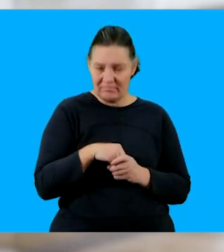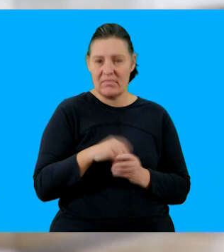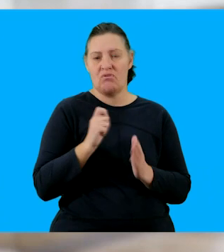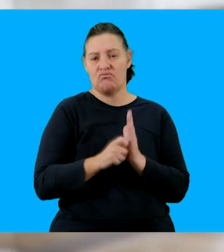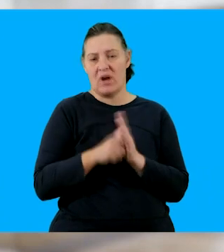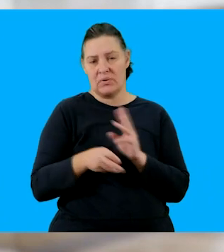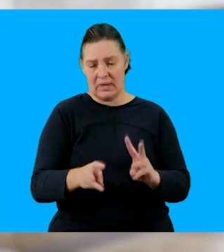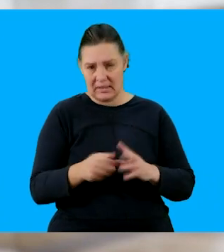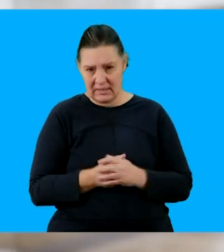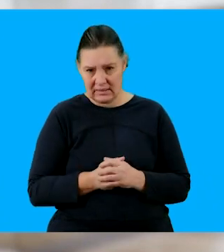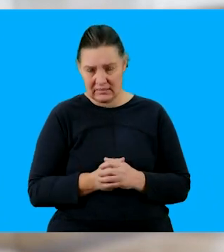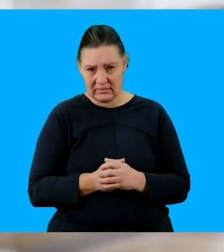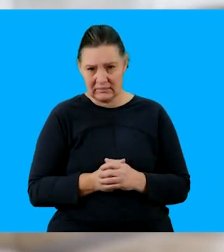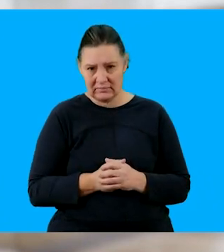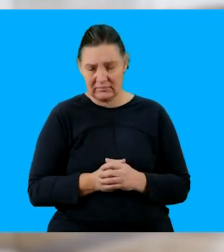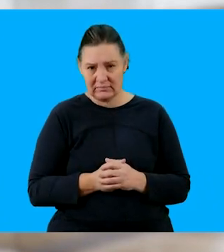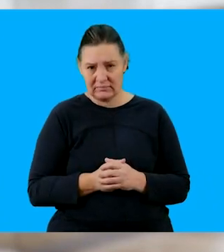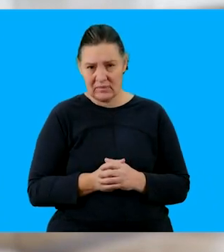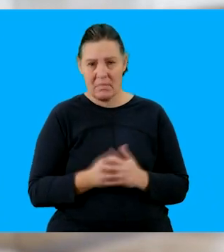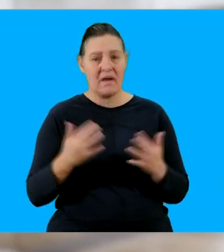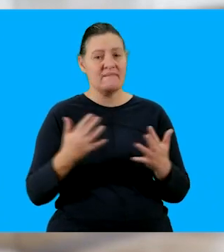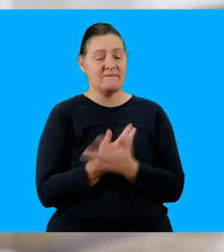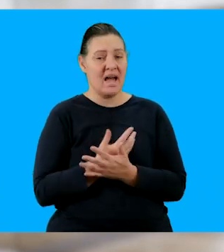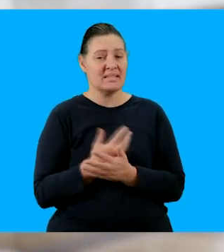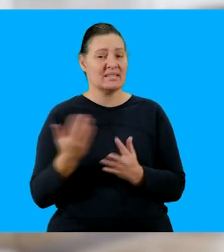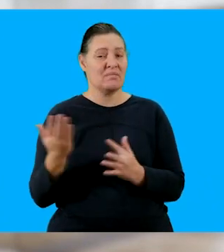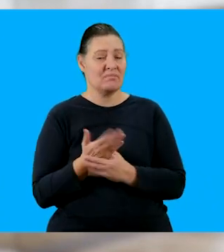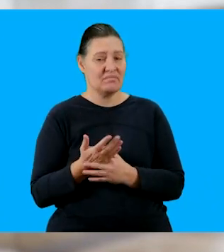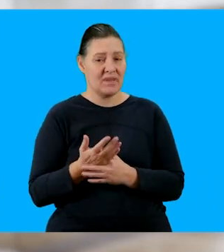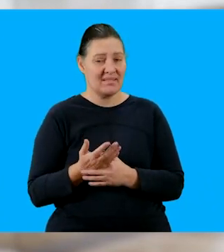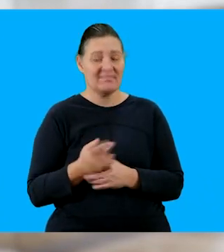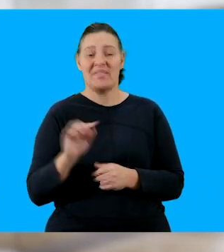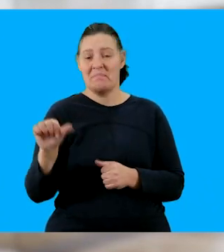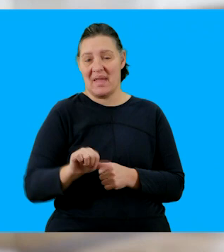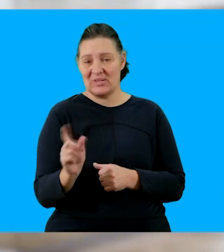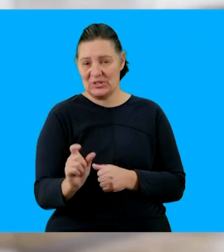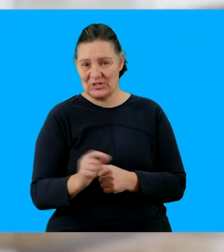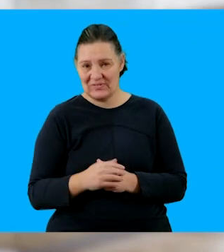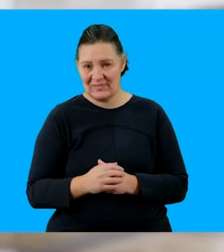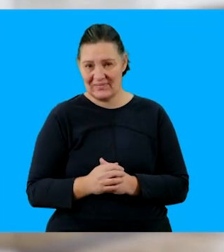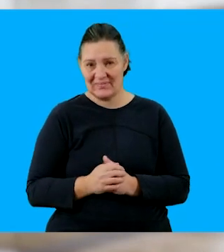written format. Let's just go for a quick ad break and we will be back.